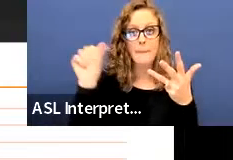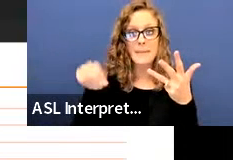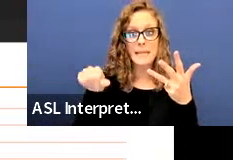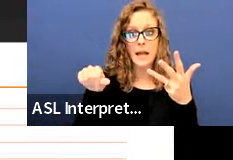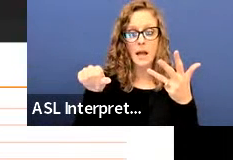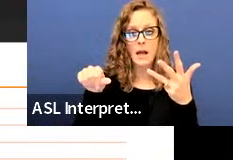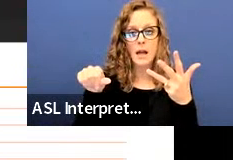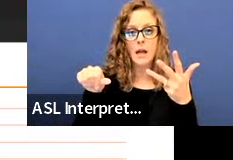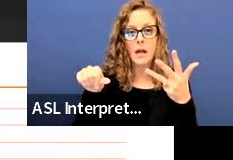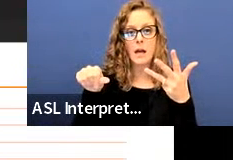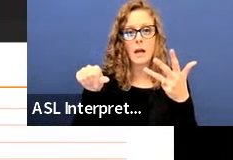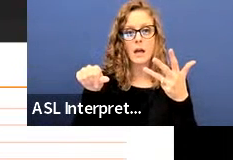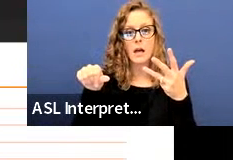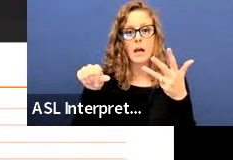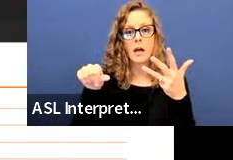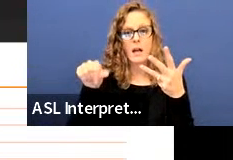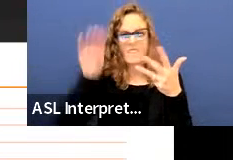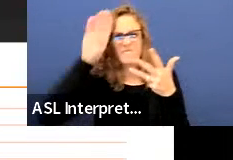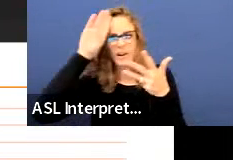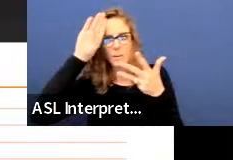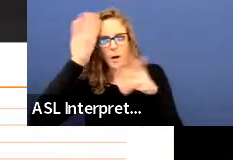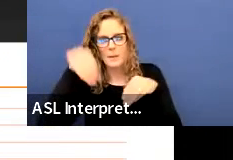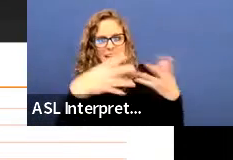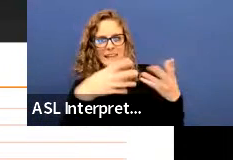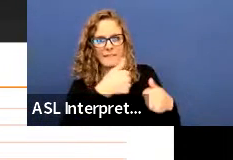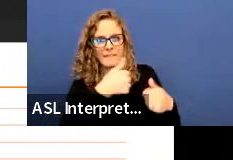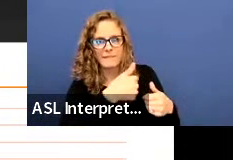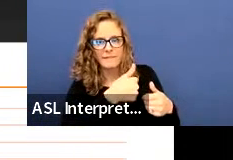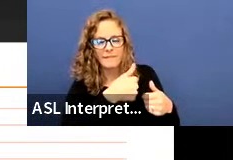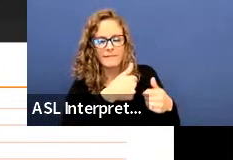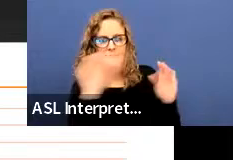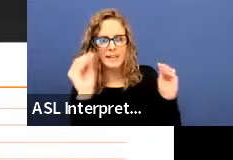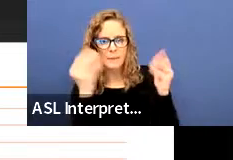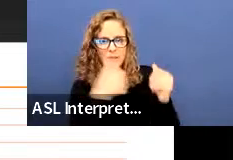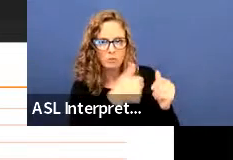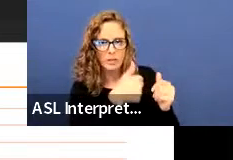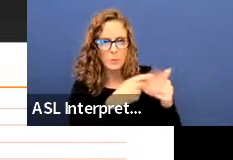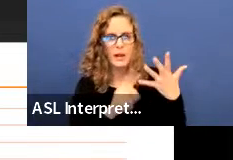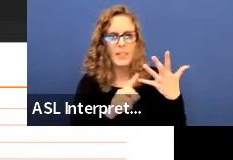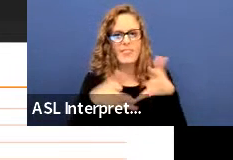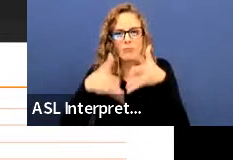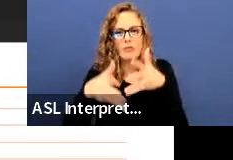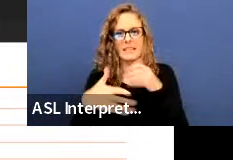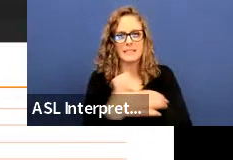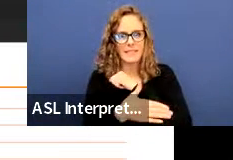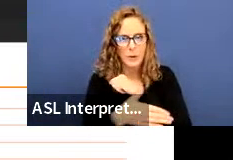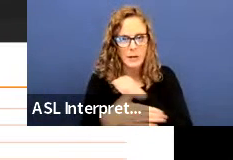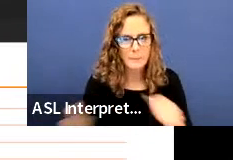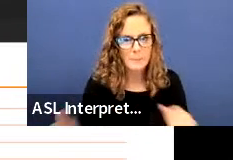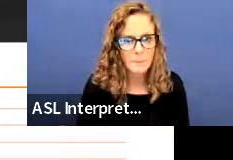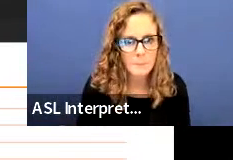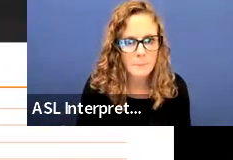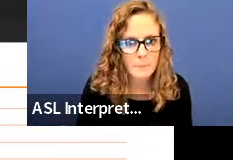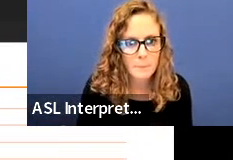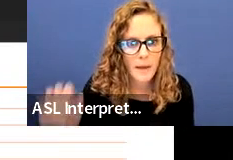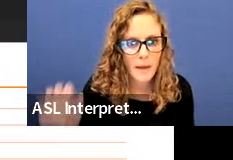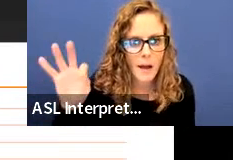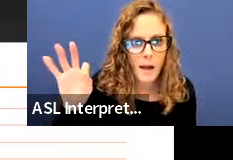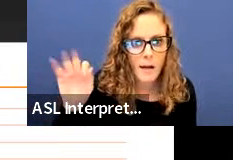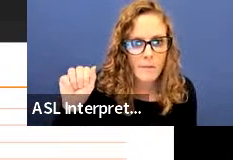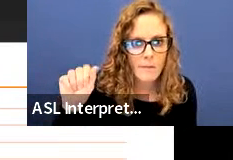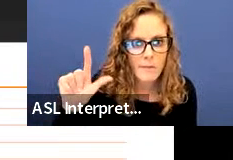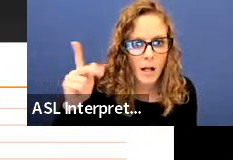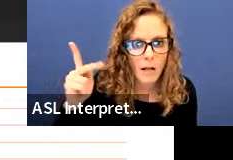the ambulance transport there, and the rest of the county is Falck. We have 6 fire and EMS dispatch